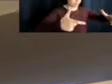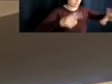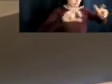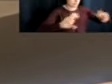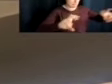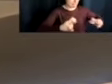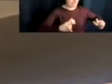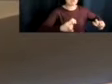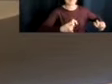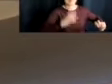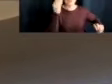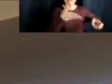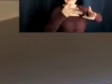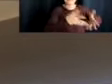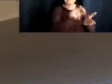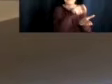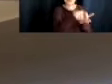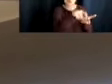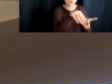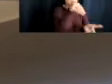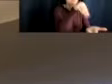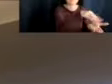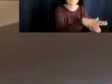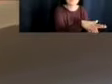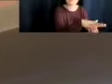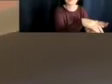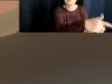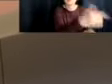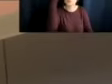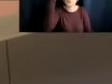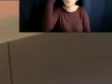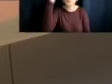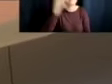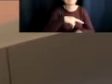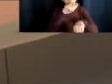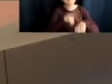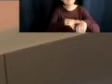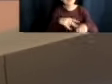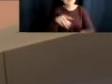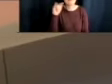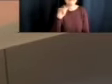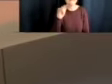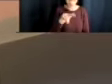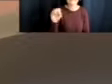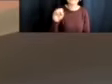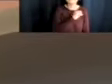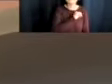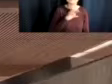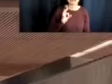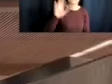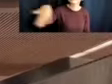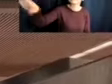But yeah, if there's something dangerous in there, usually the airline staff will call you back to the ticket counter and go, hey, what's this? Uh-huh. Okay.